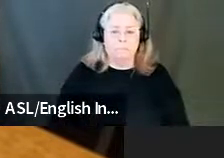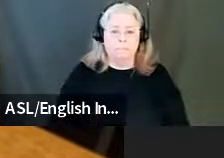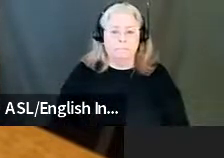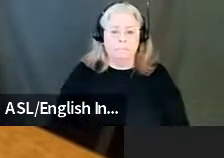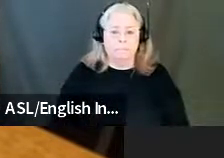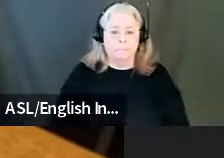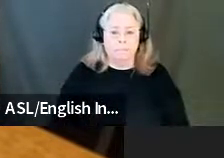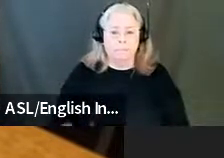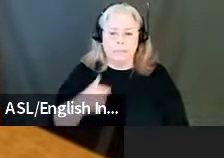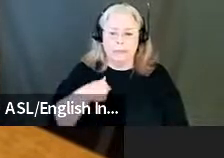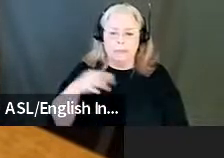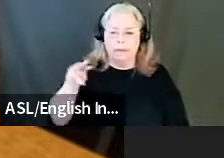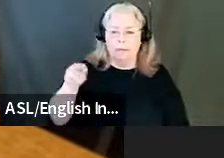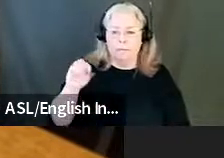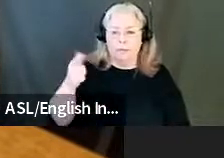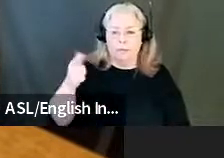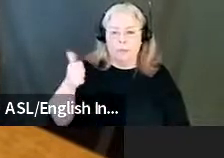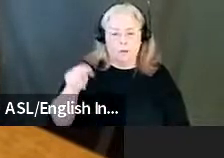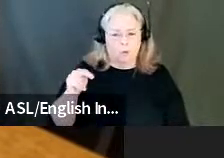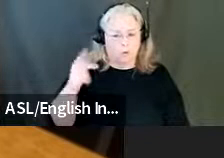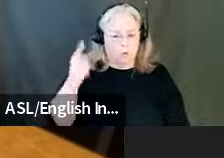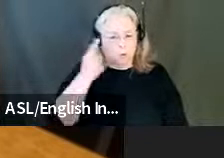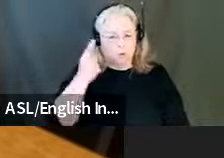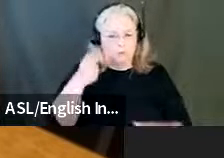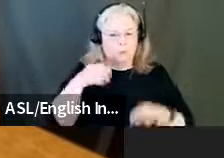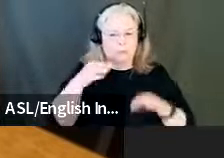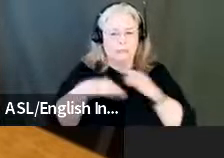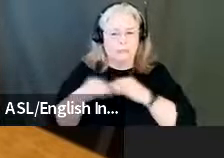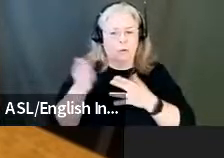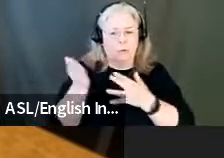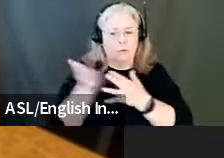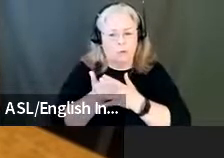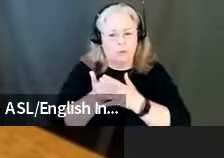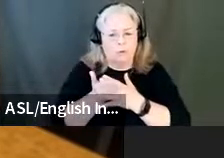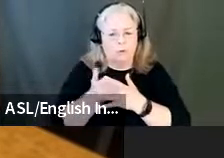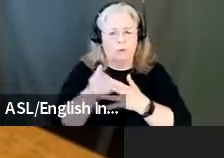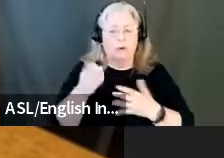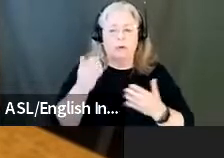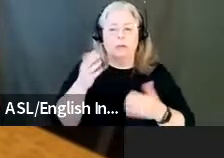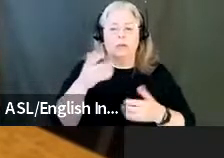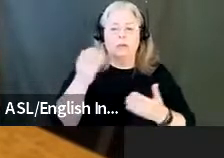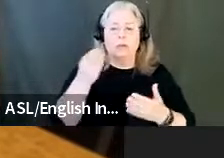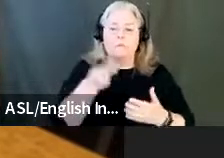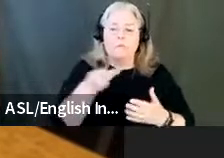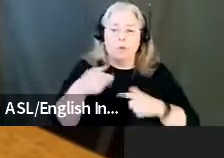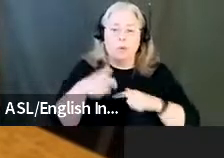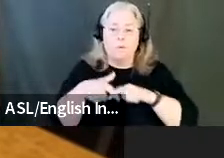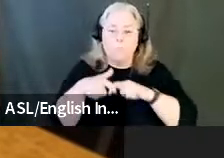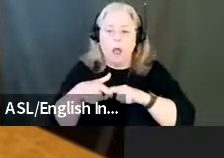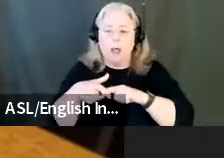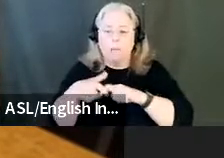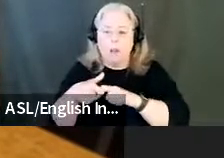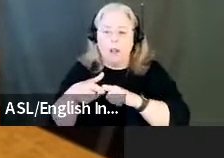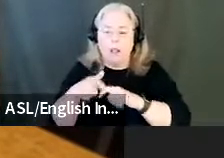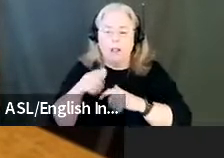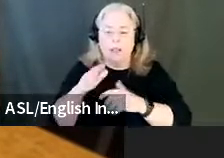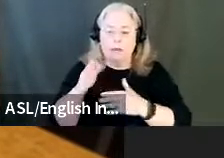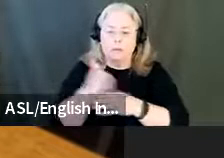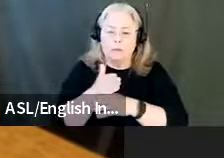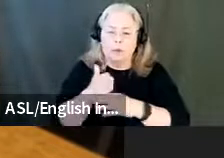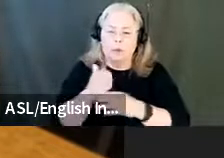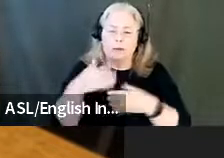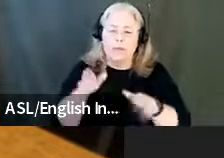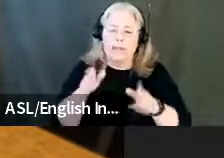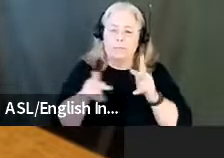Therese, this is Megan. I'm actually wondering if instead of a break, if we could take a few pauses between and let folks ask questions or